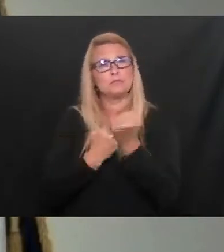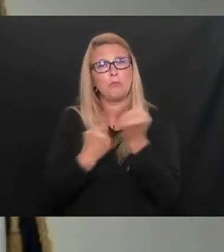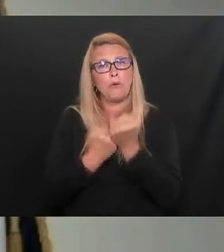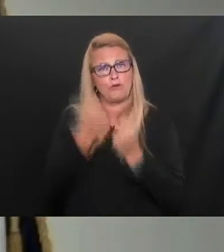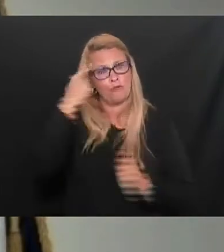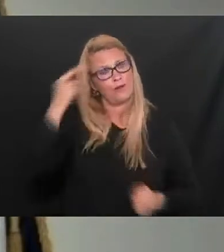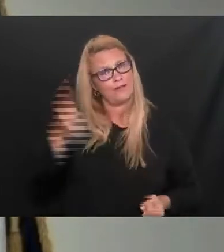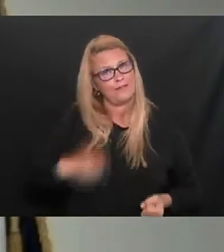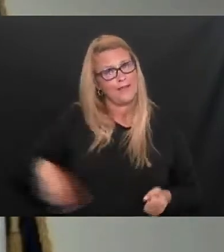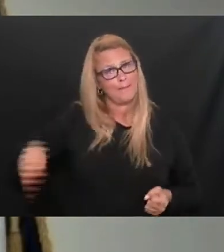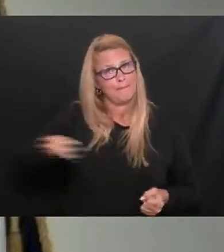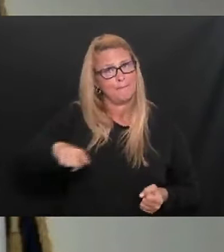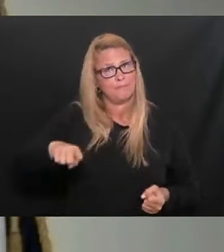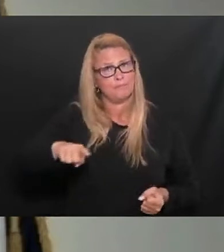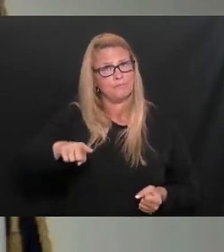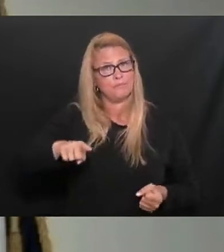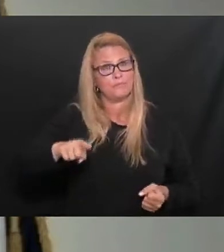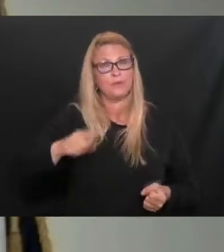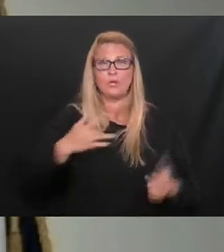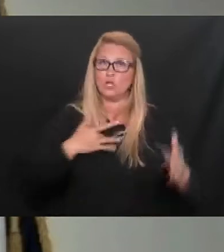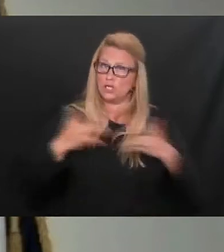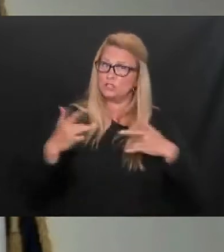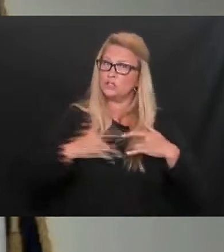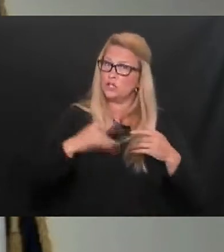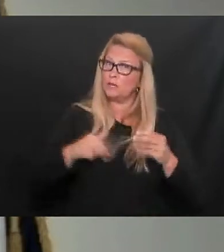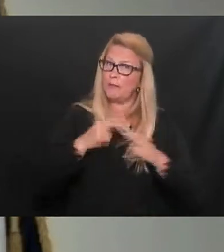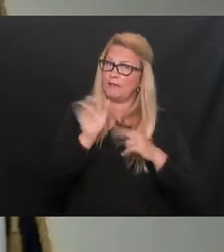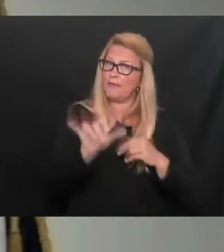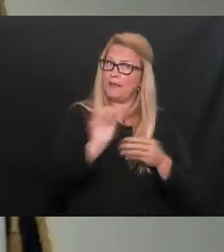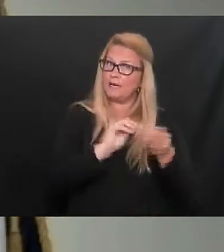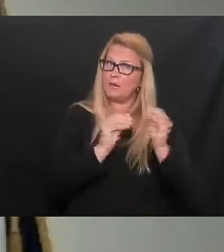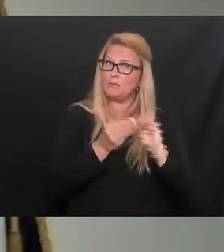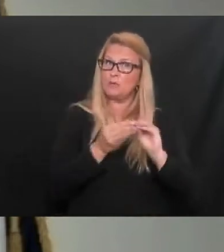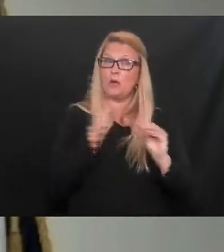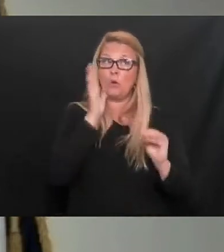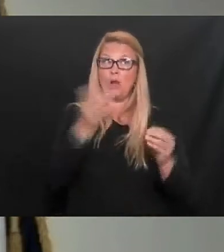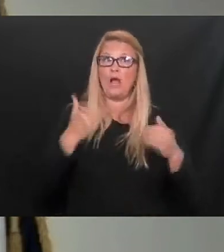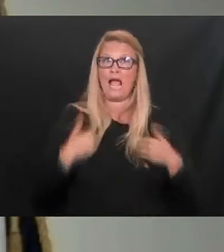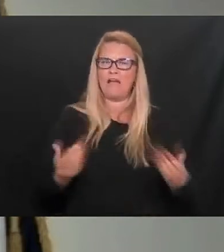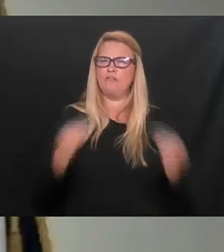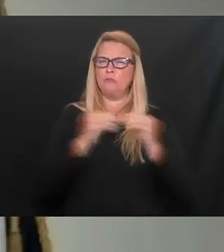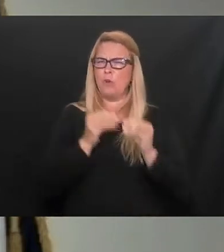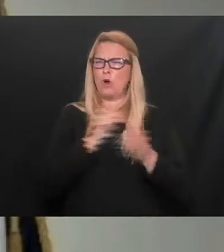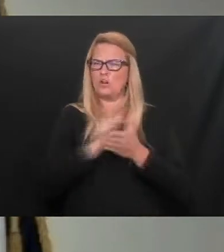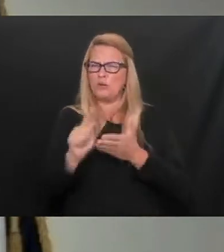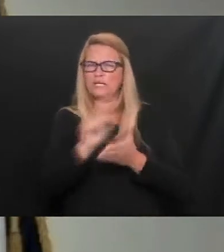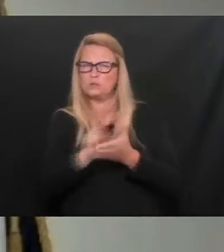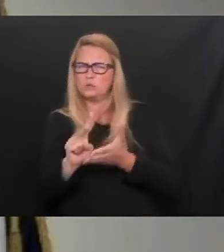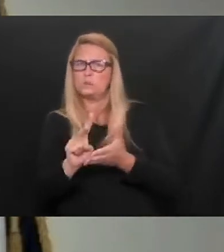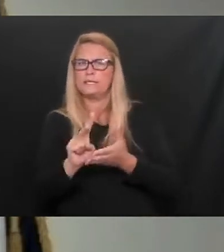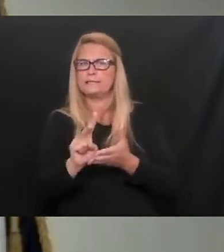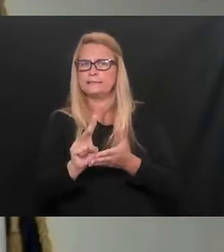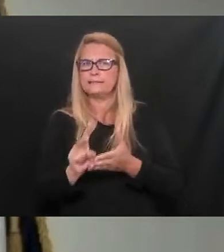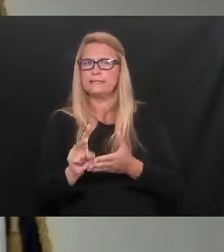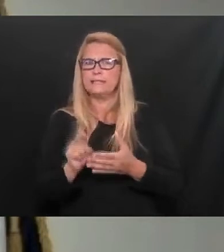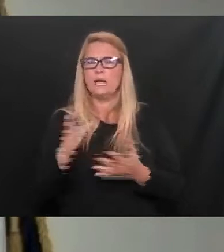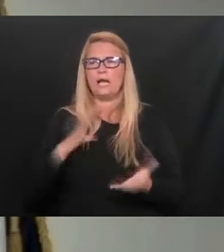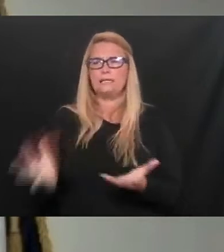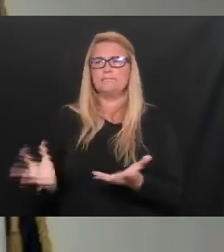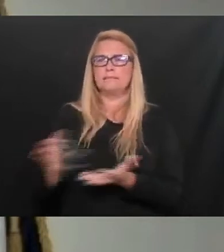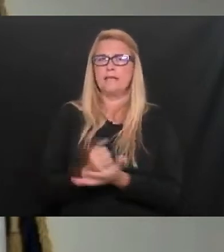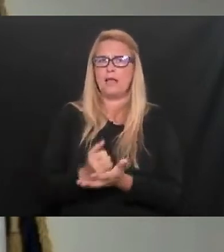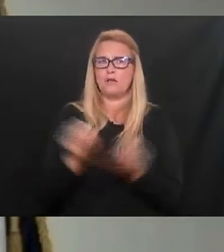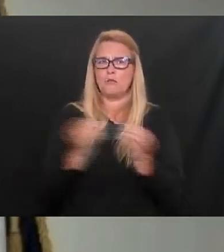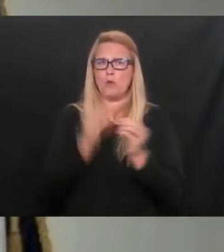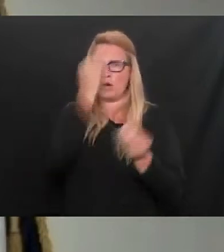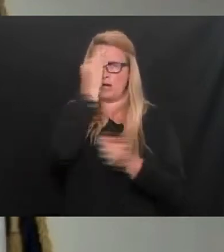So, but we're very concerned about those numbers. We'll have more here in the next few weeks on that for you to talk a little bit more about what we're